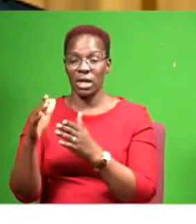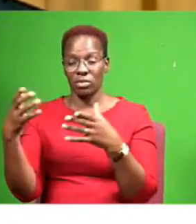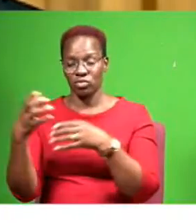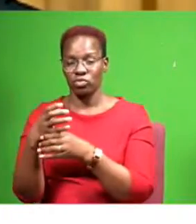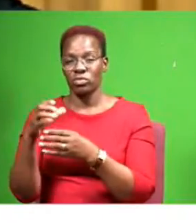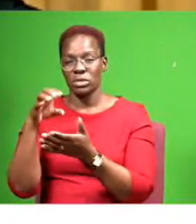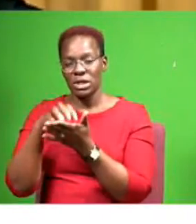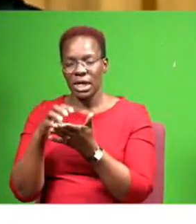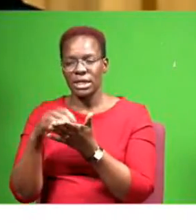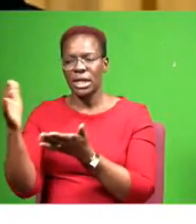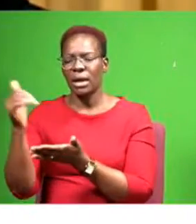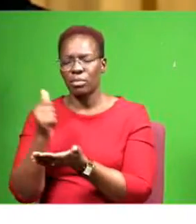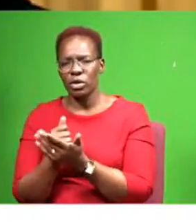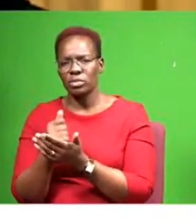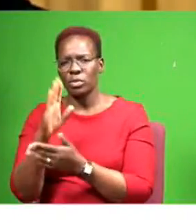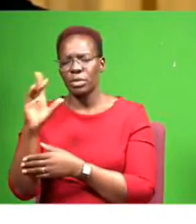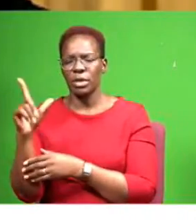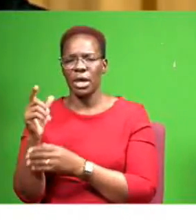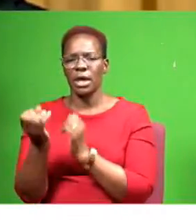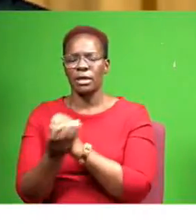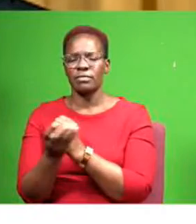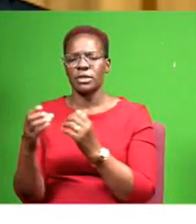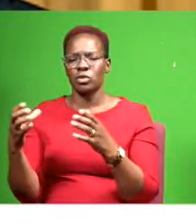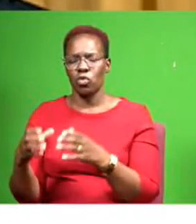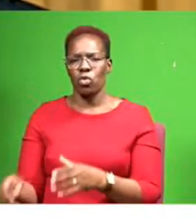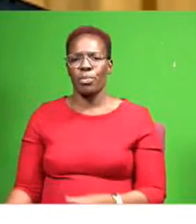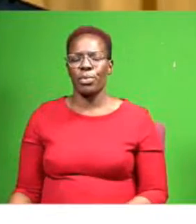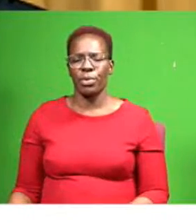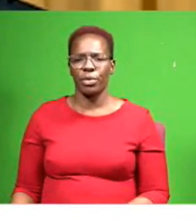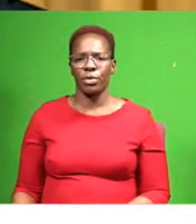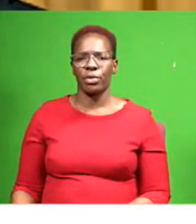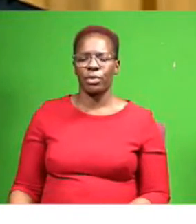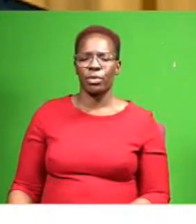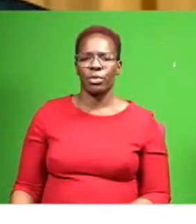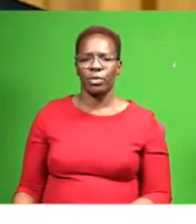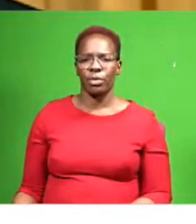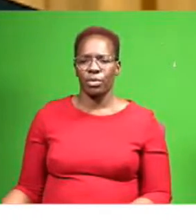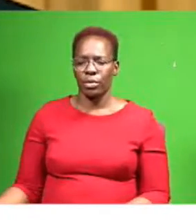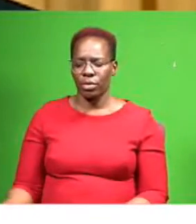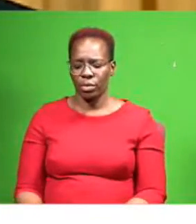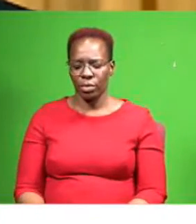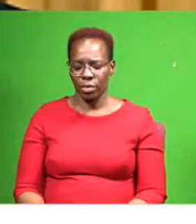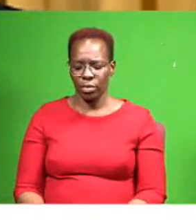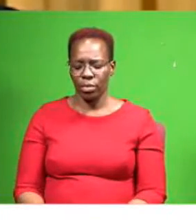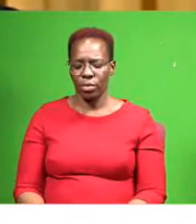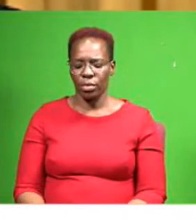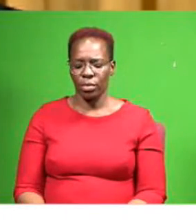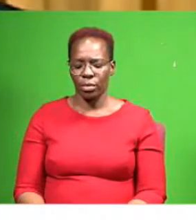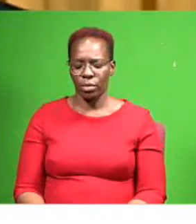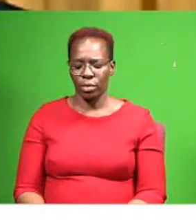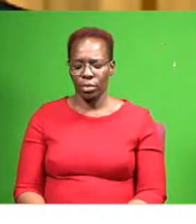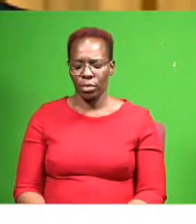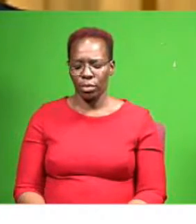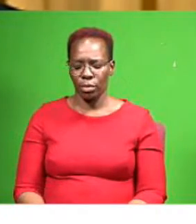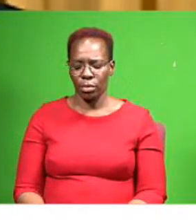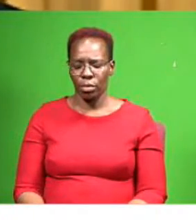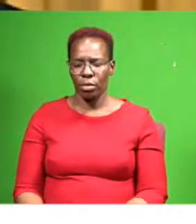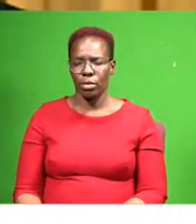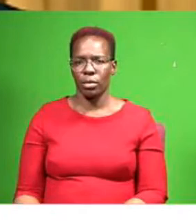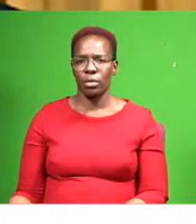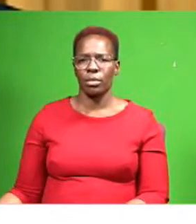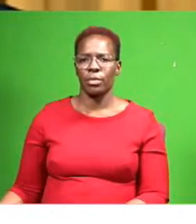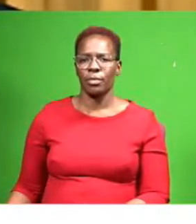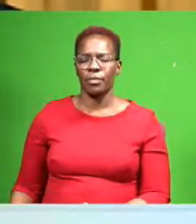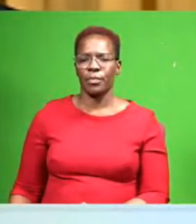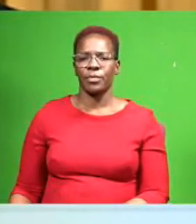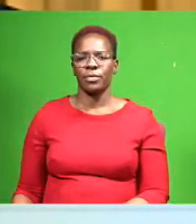to the appointment of the BBI Advisory Task Force, the issue raised in that case substantially related to the President's powers to appoint a task